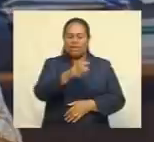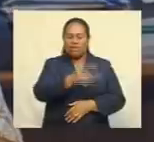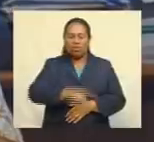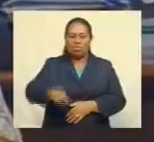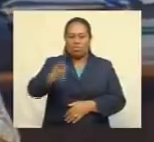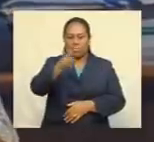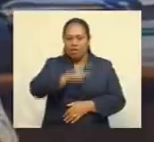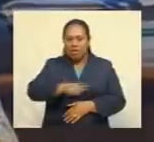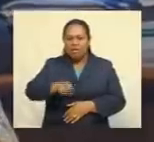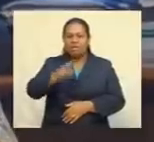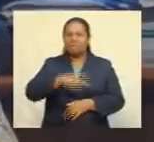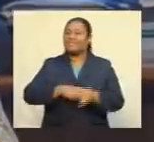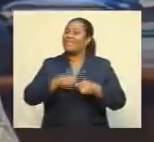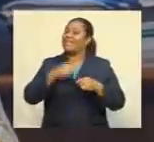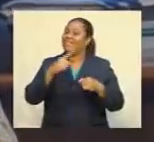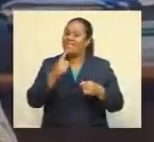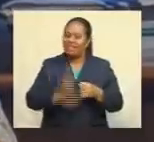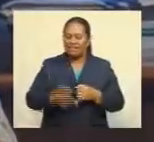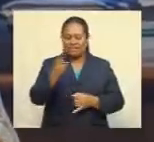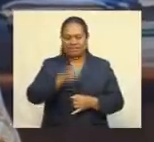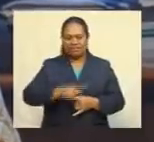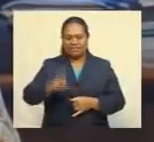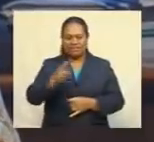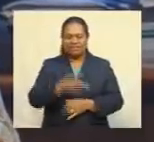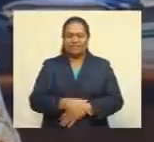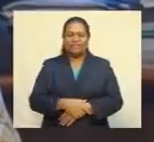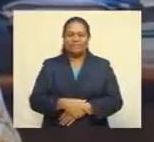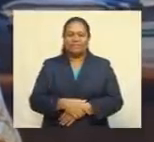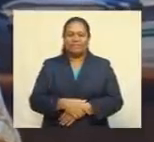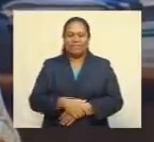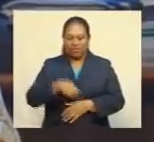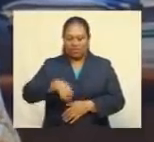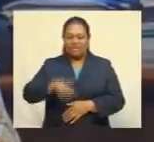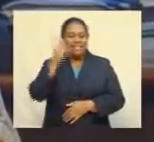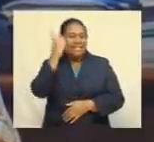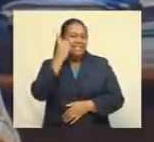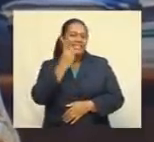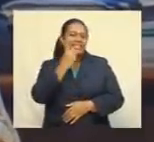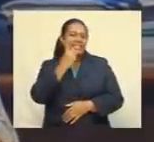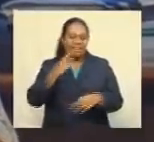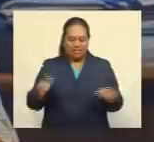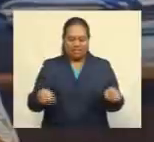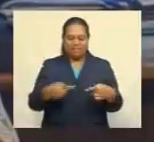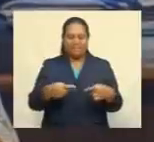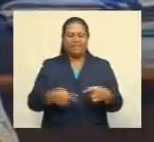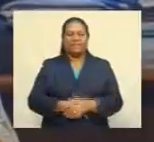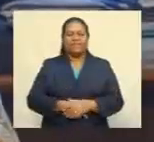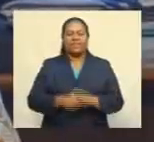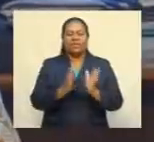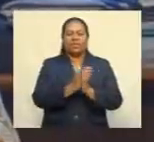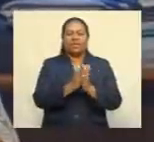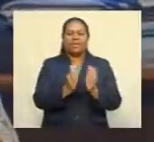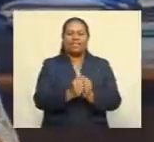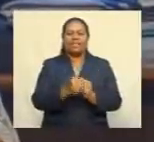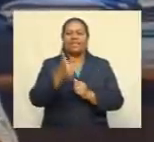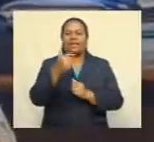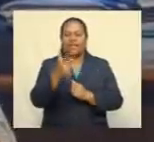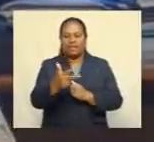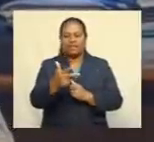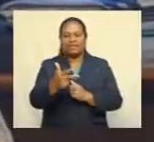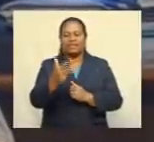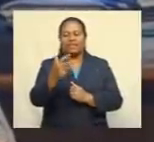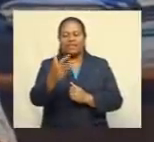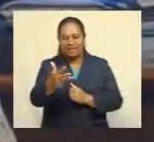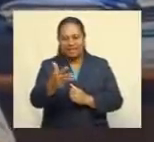last round of the first leg of digital matches on the weekend of 8th and 9th, which is just a